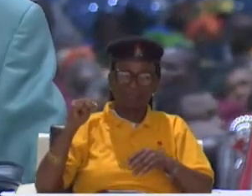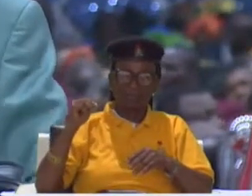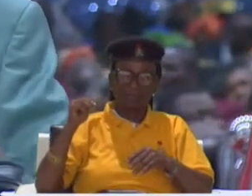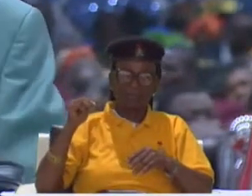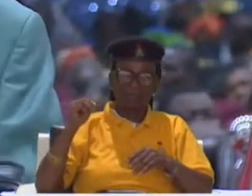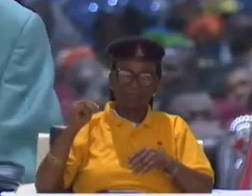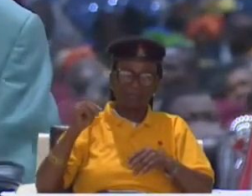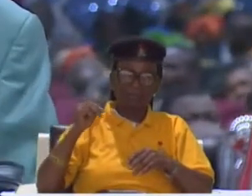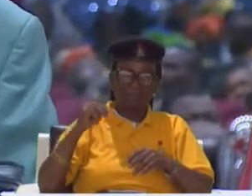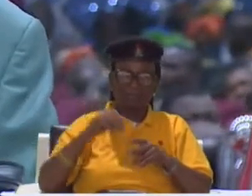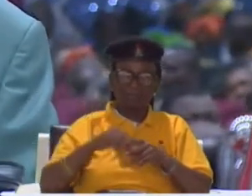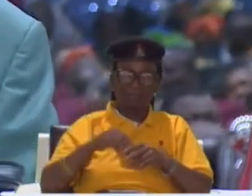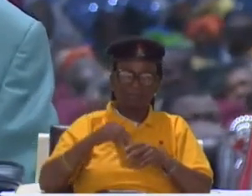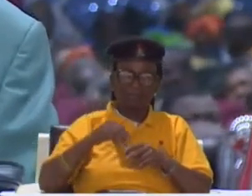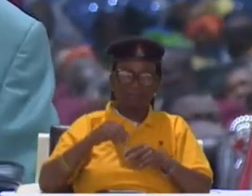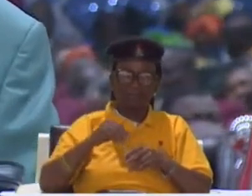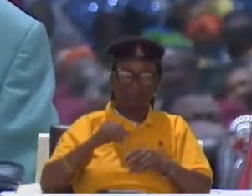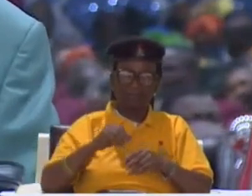in